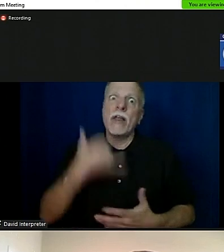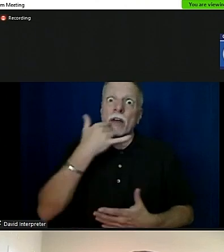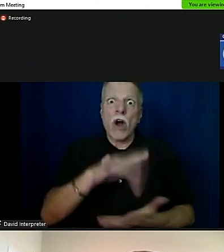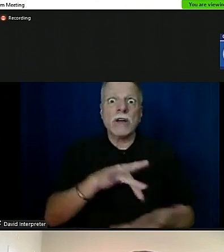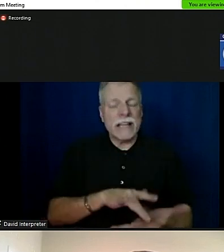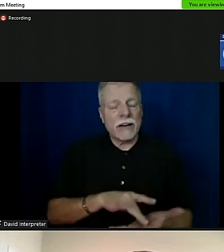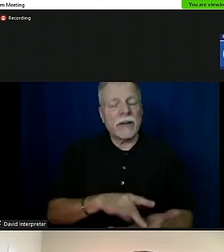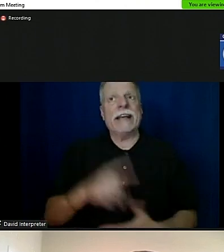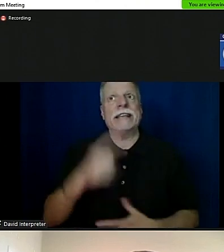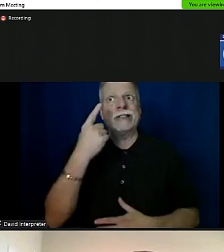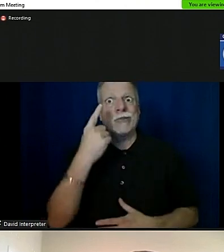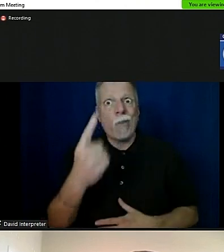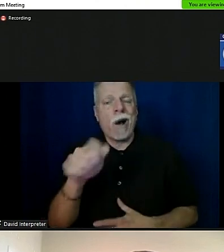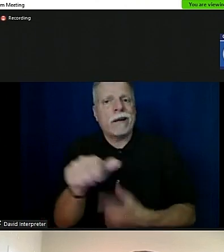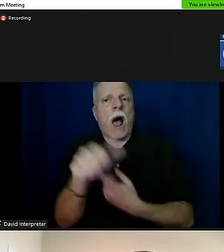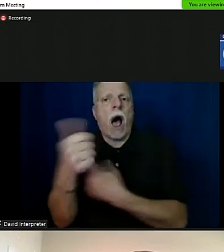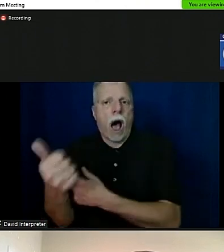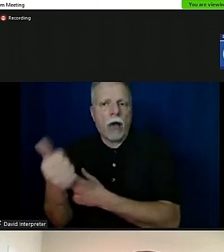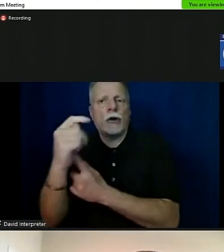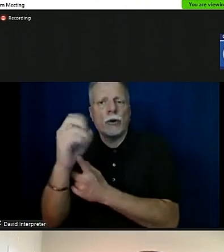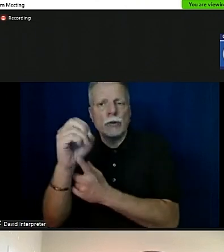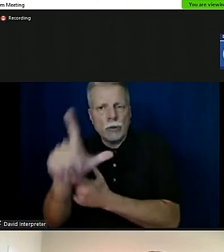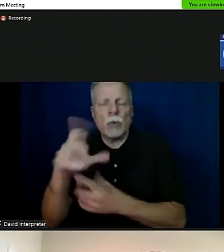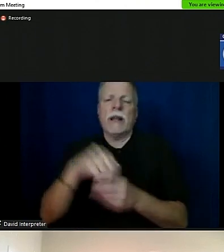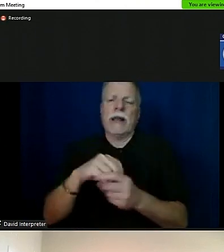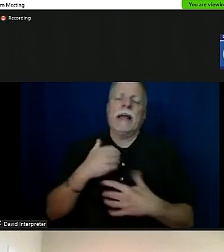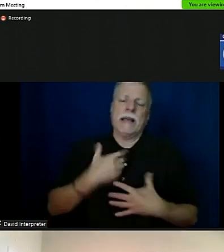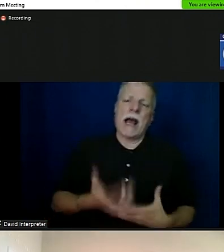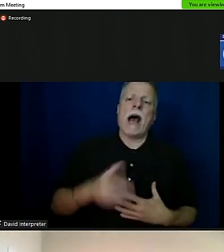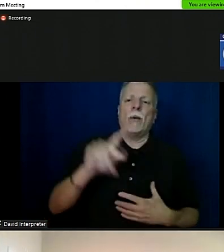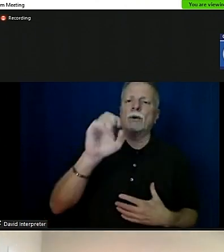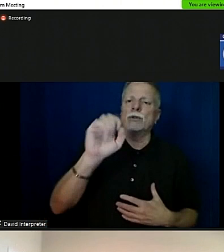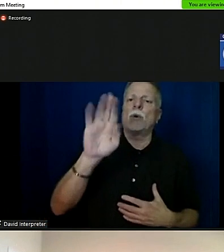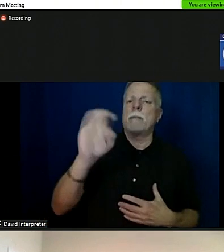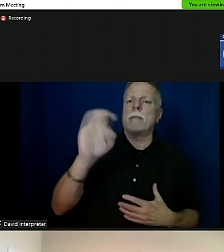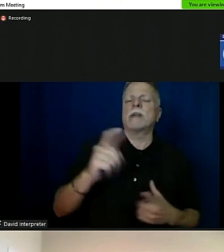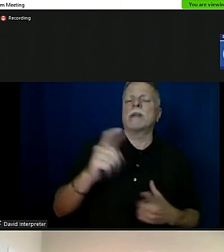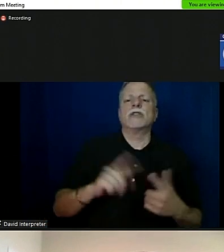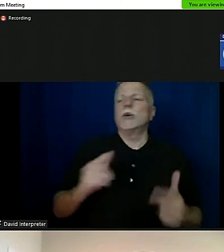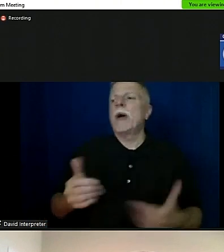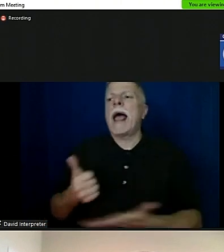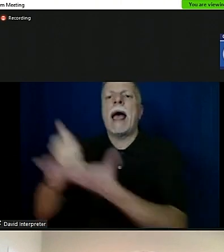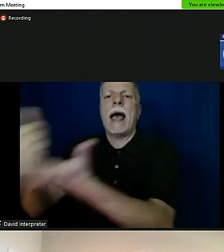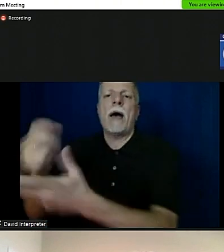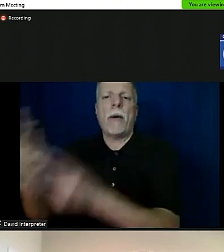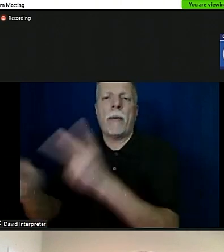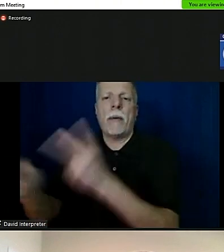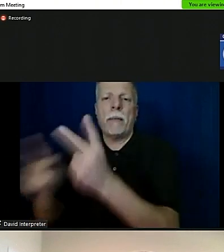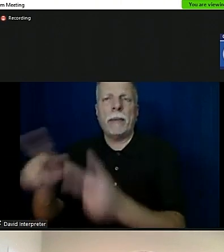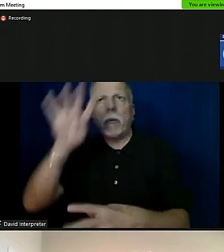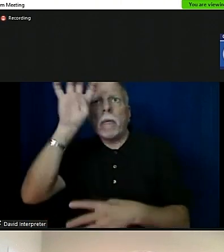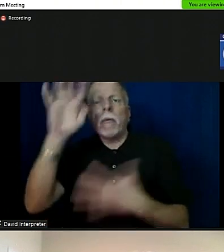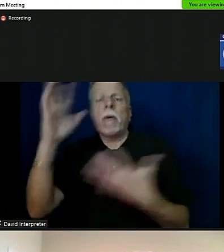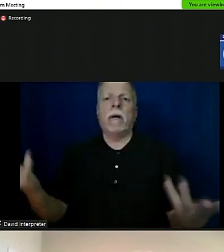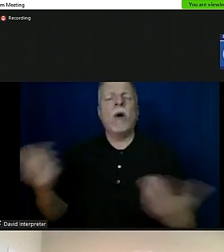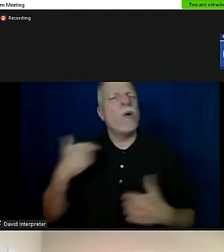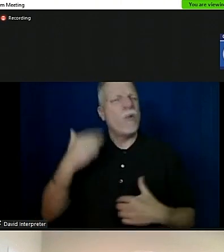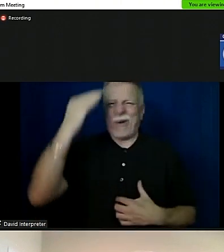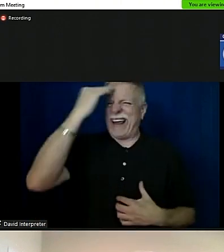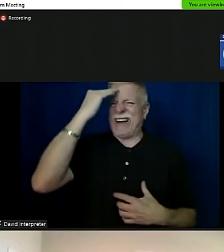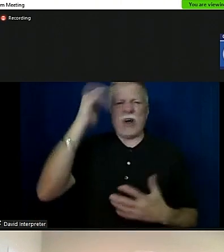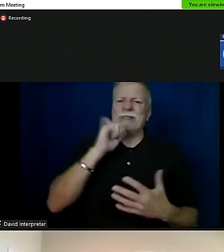in our toolbox to provide answers to people. We know that not everybody has